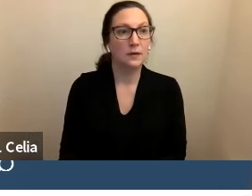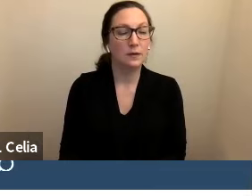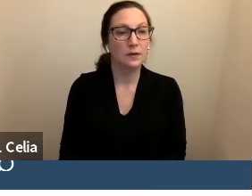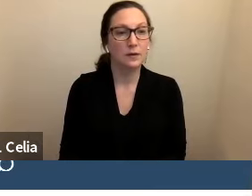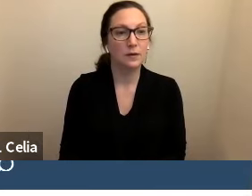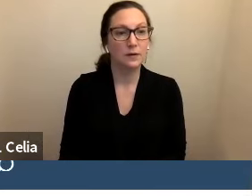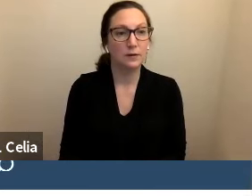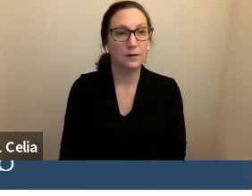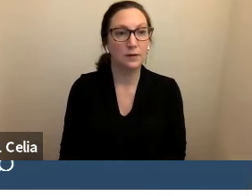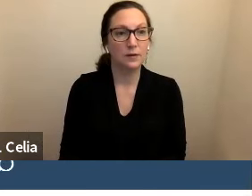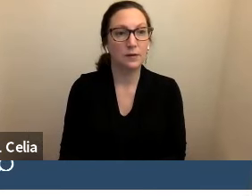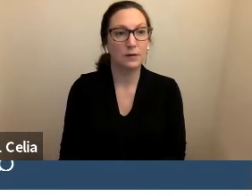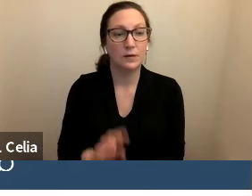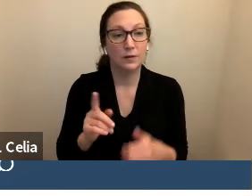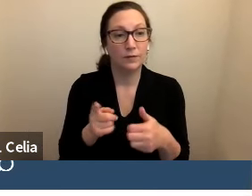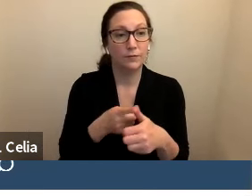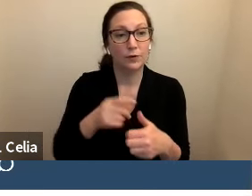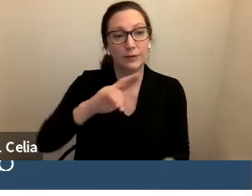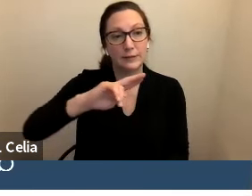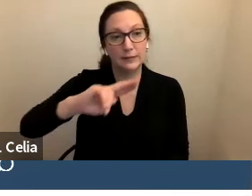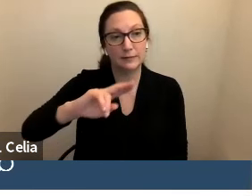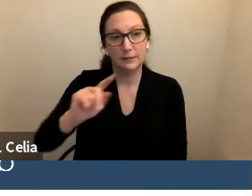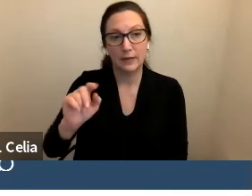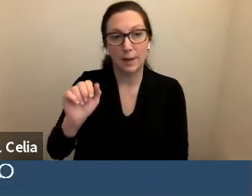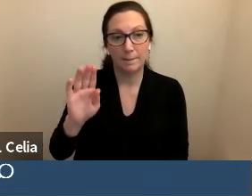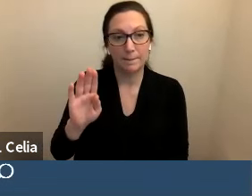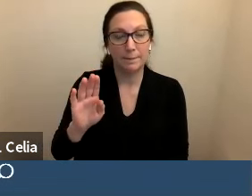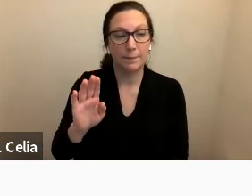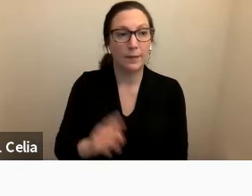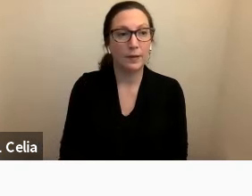So the first tab, let me make this actually